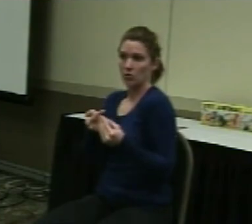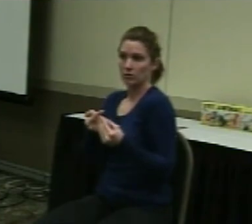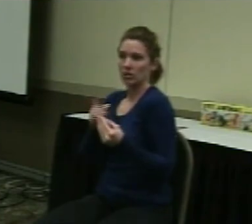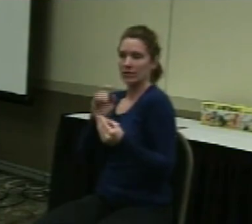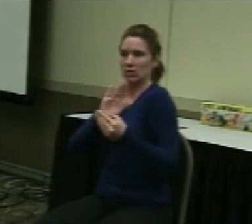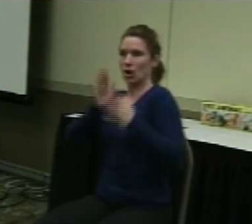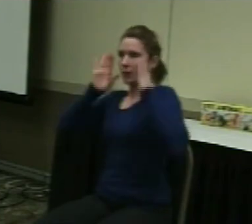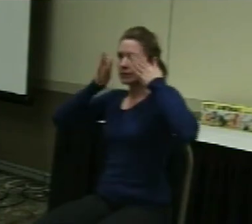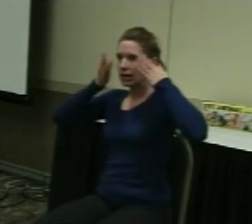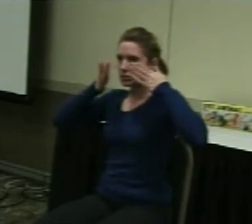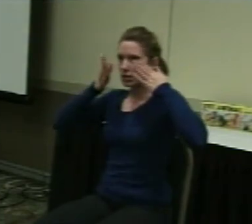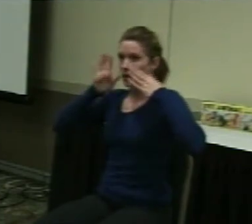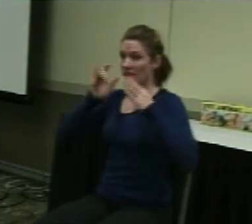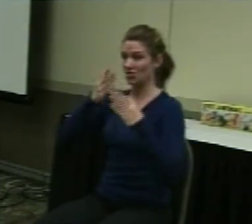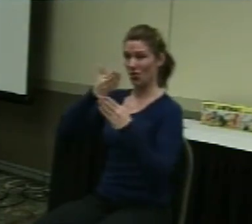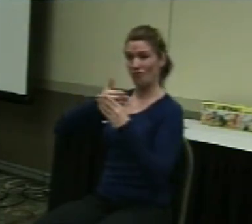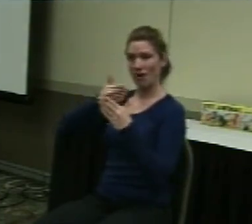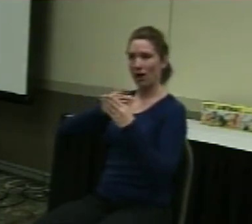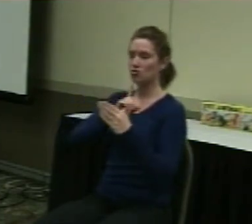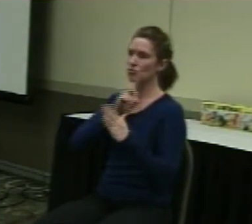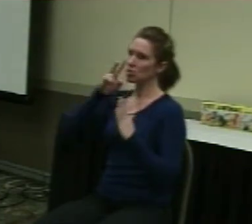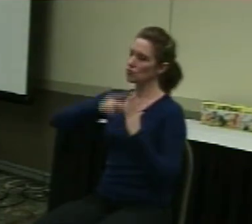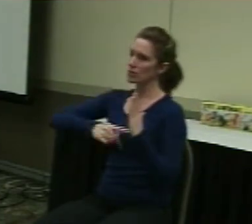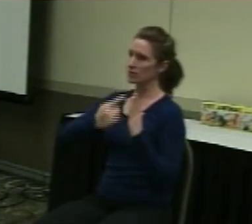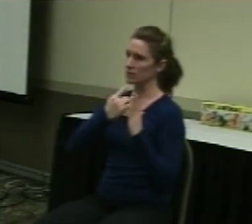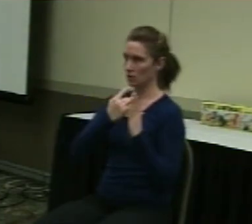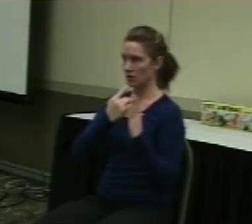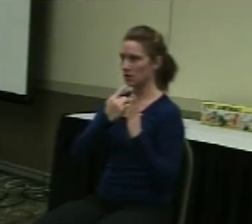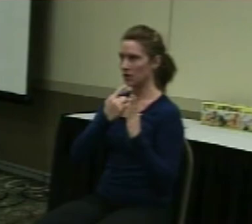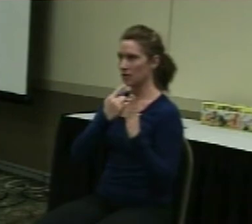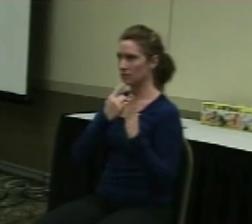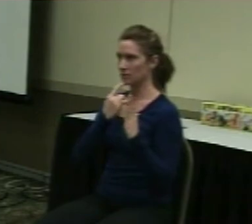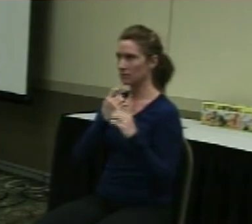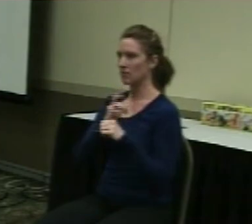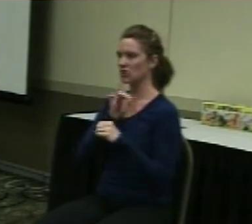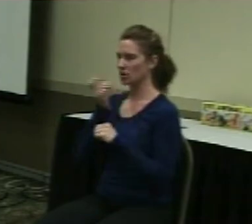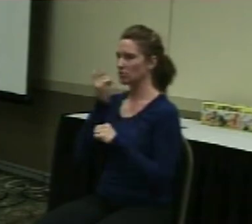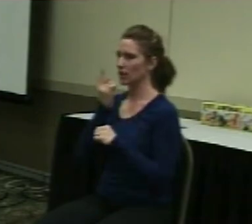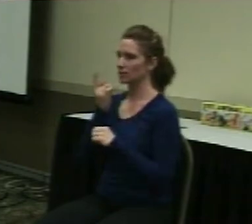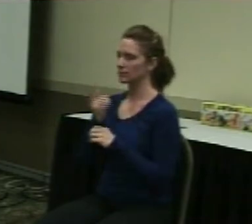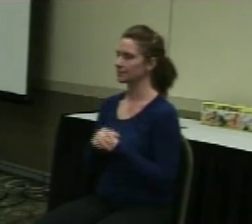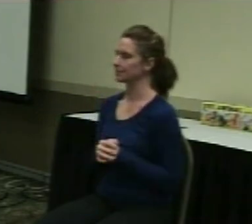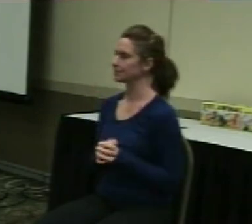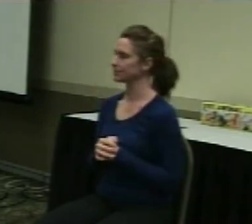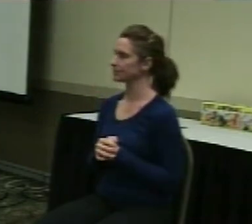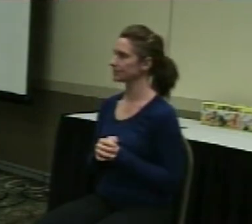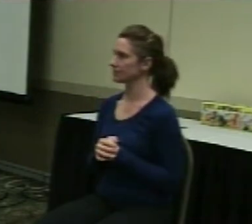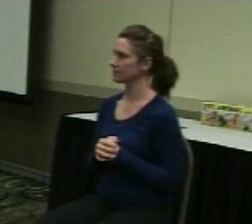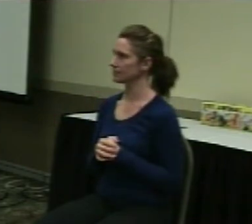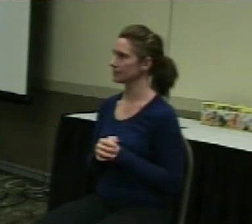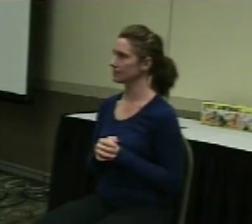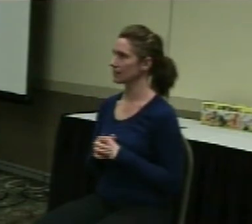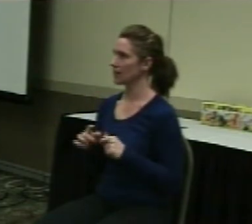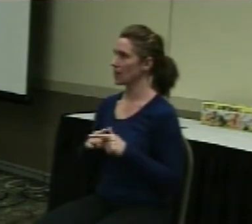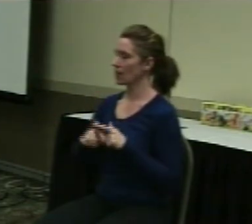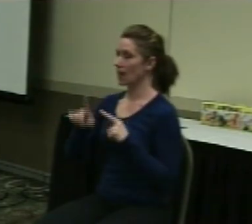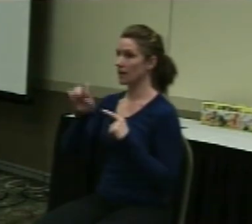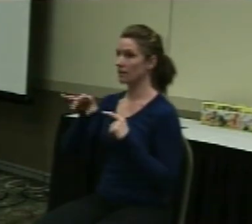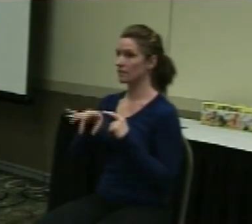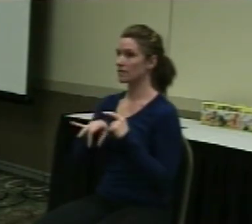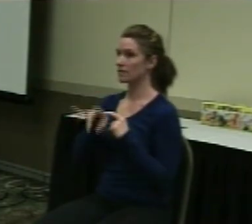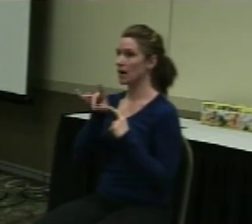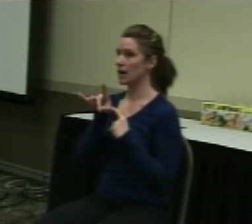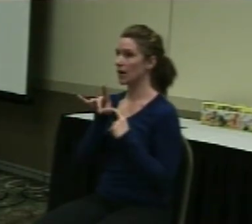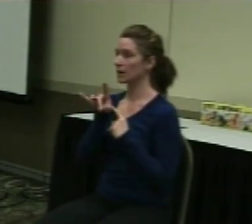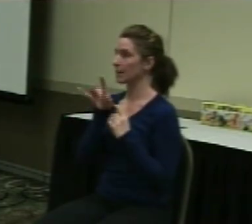attention. So take those files very seriously, which you do, I'm sure. Then you can find many,